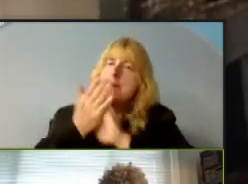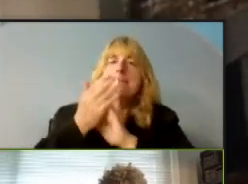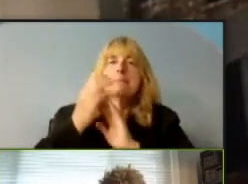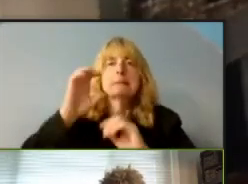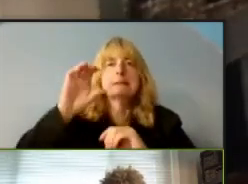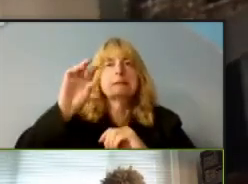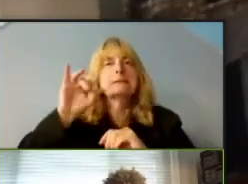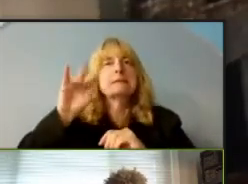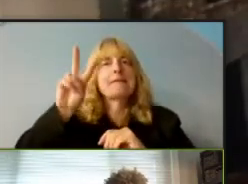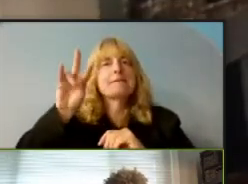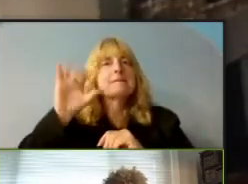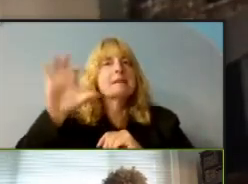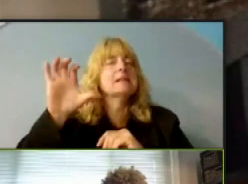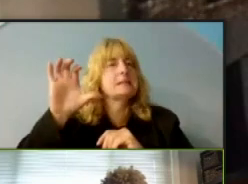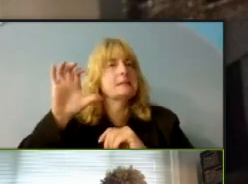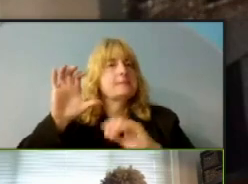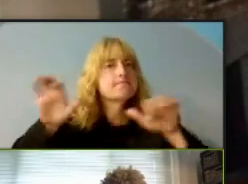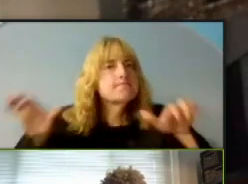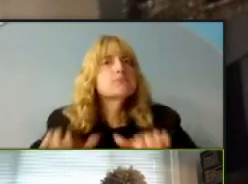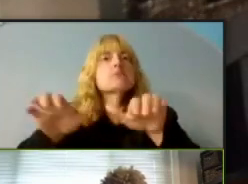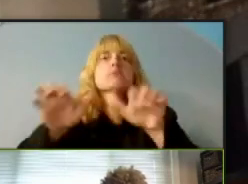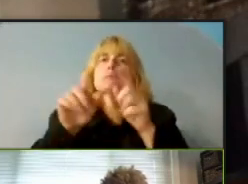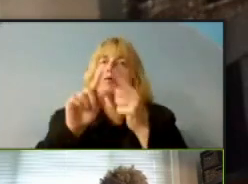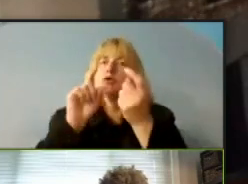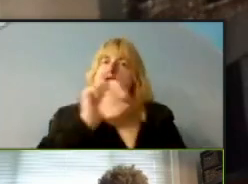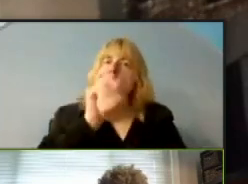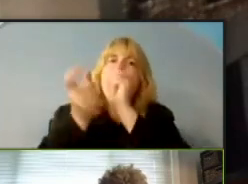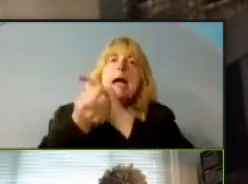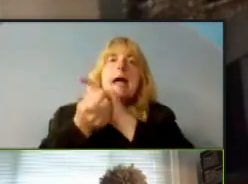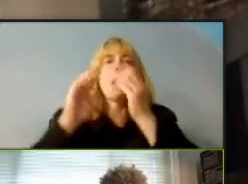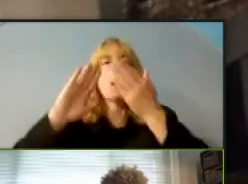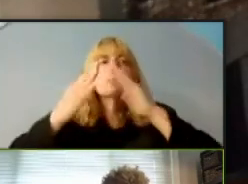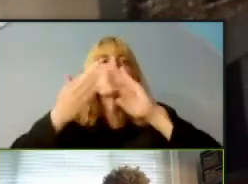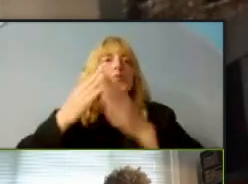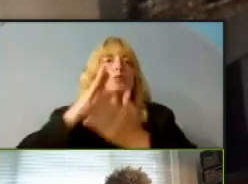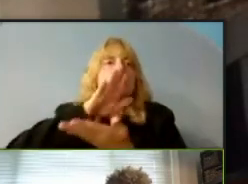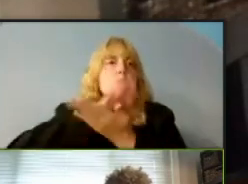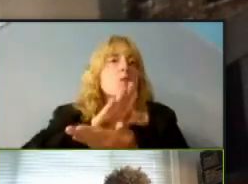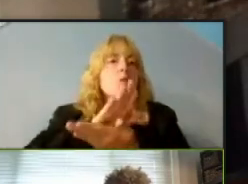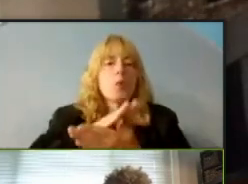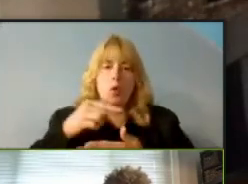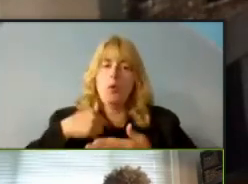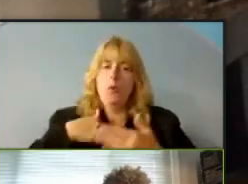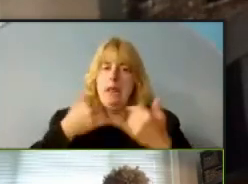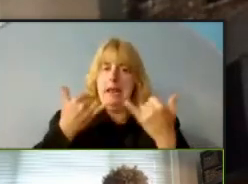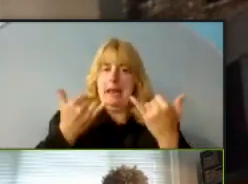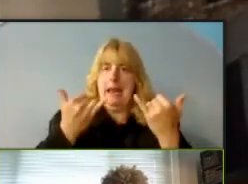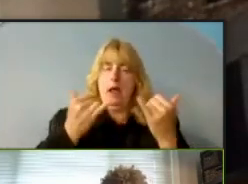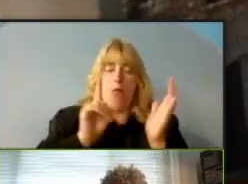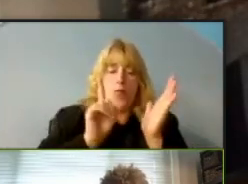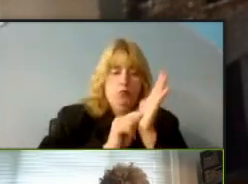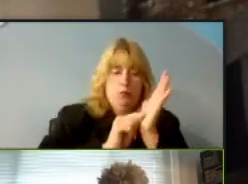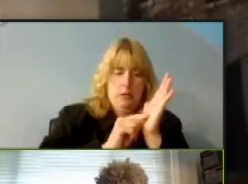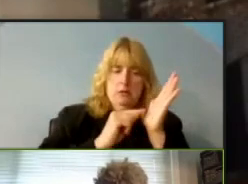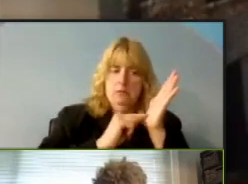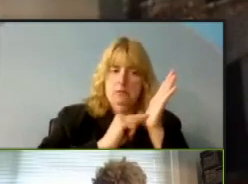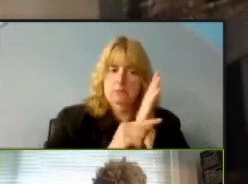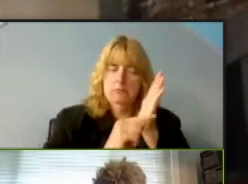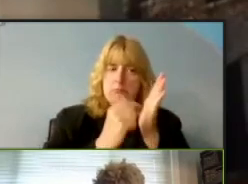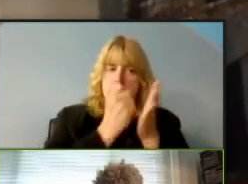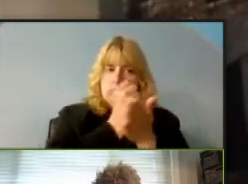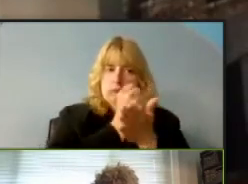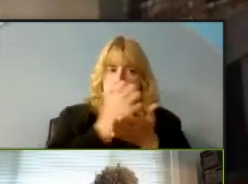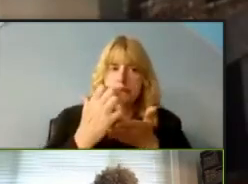neighborhood. And it is incumbent upon us, as we're publishing our reopening plans, that we see evidence of